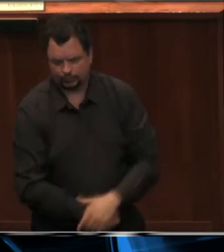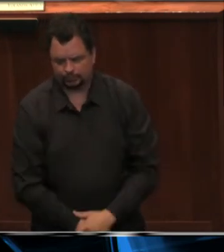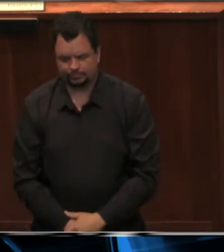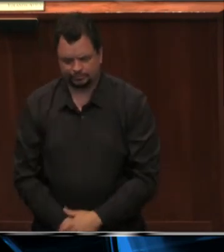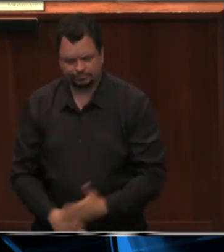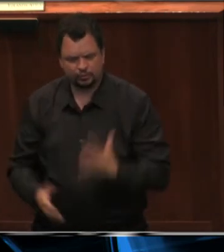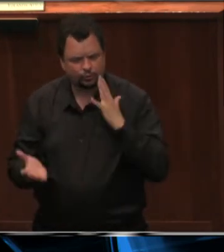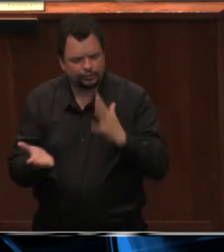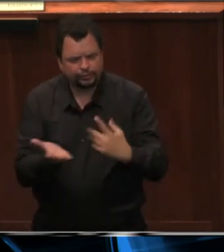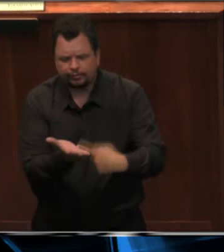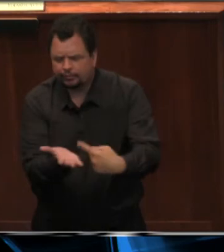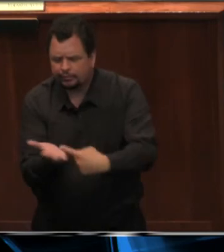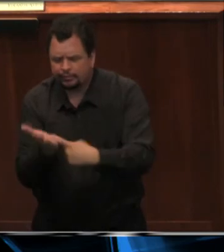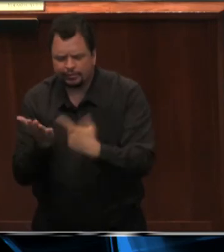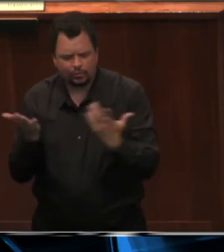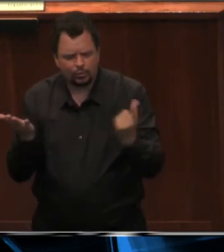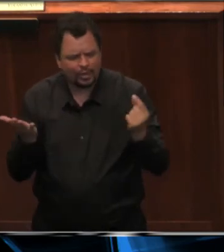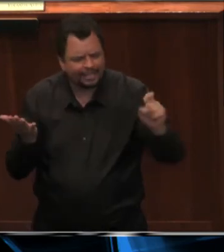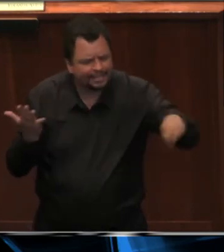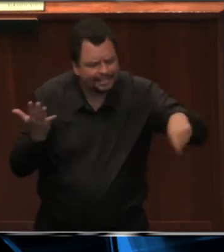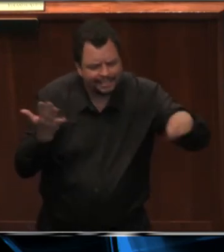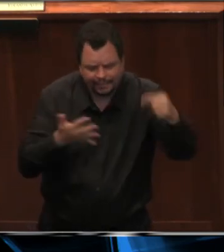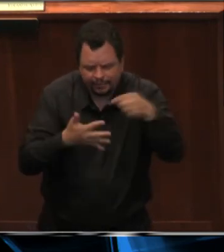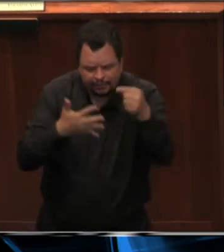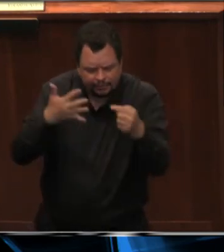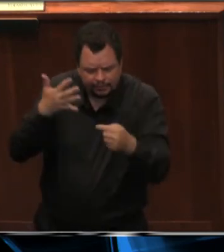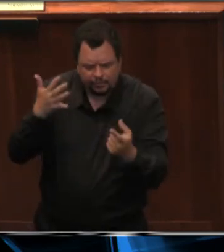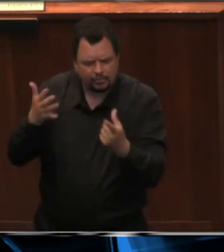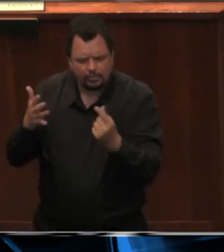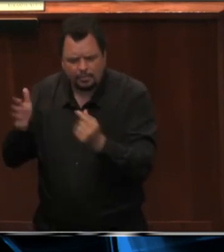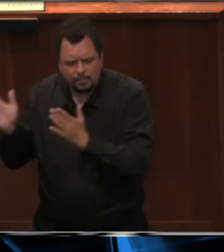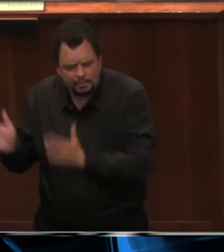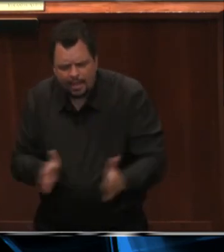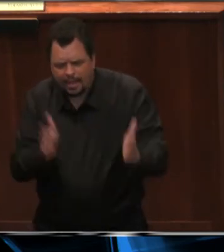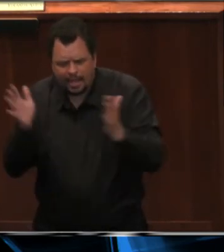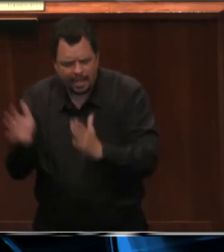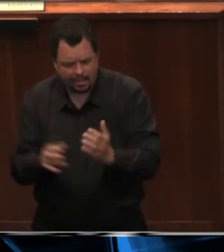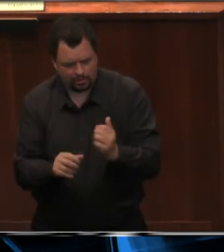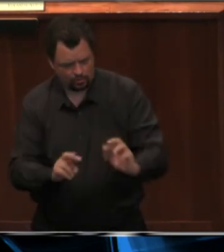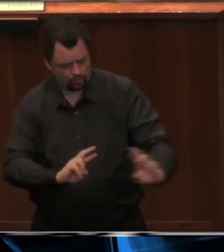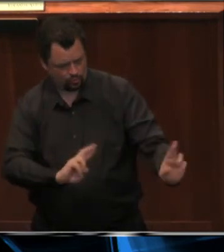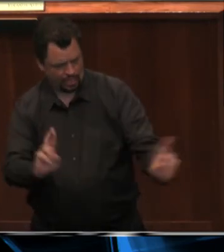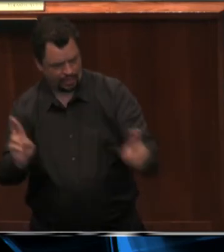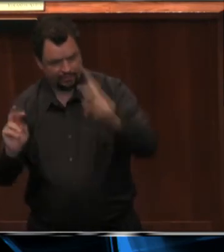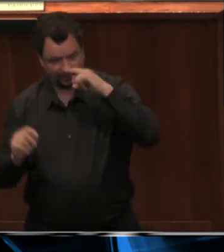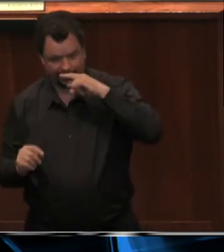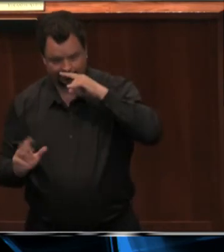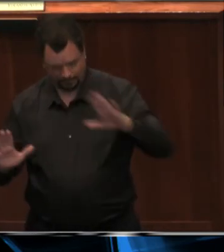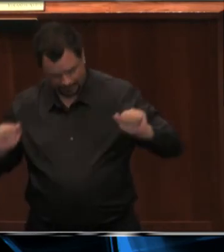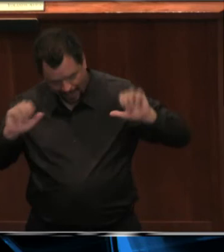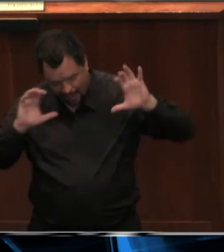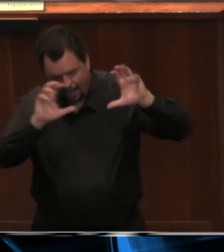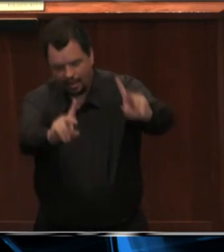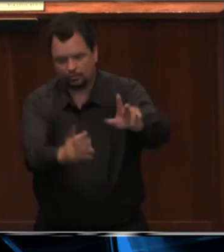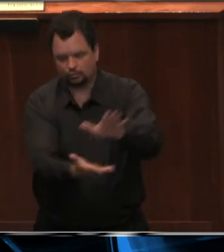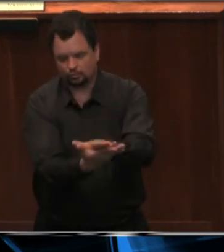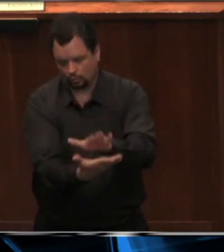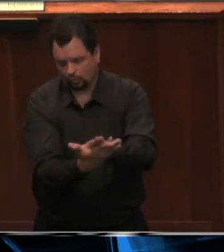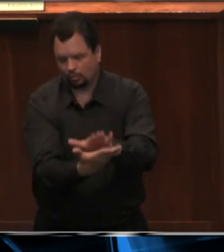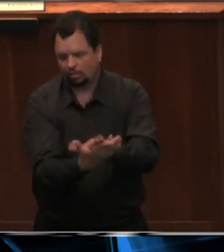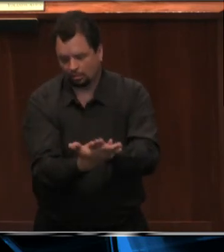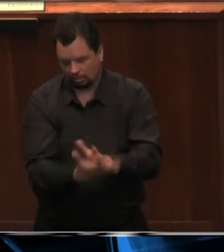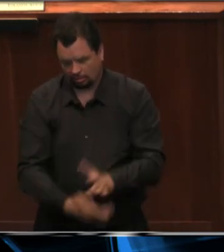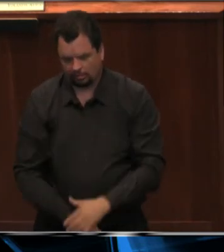planning necessary to get our kids back to school in the fall. So, yes, Susan? I'd like to add to that, as part of the Pikes Peak Office of Emergency